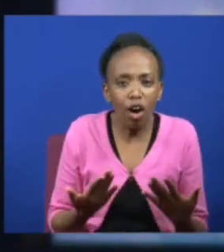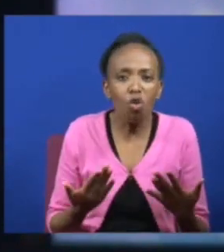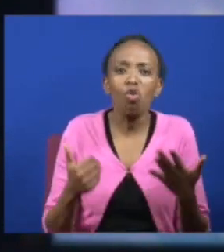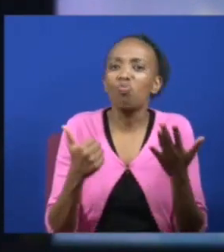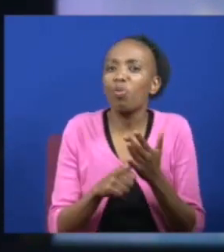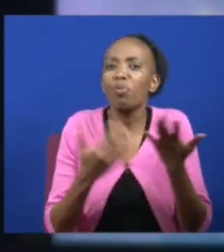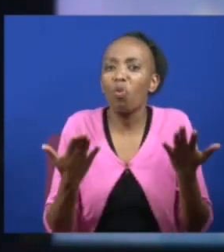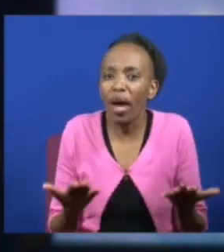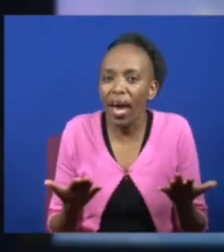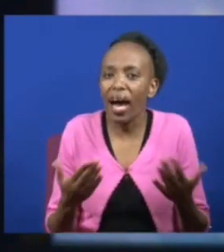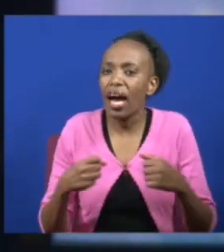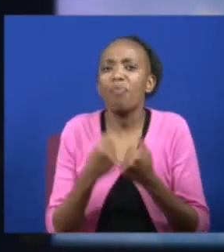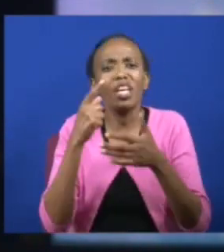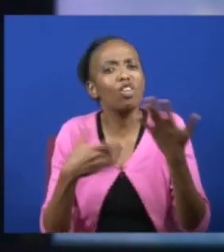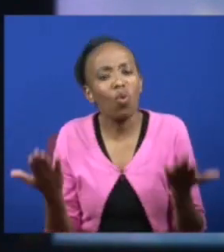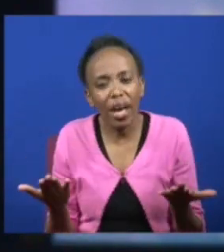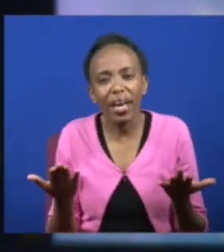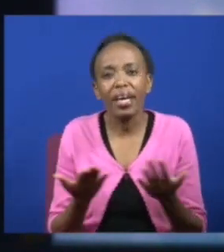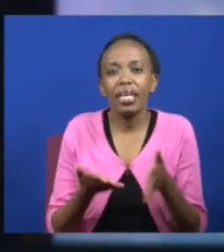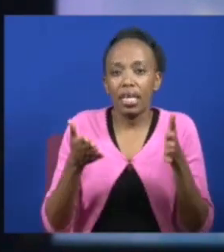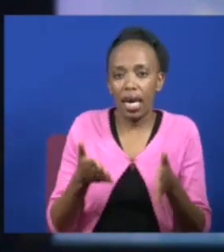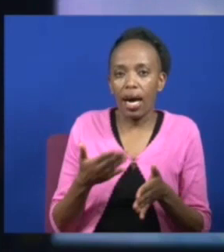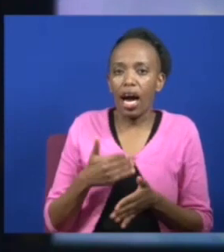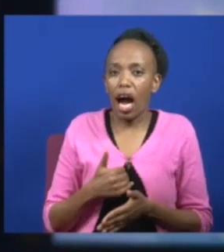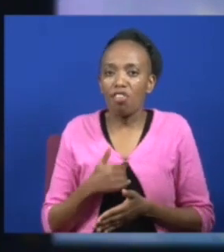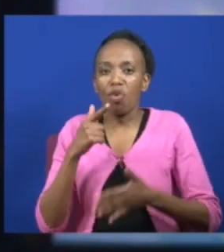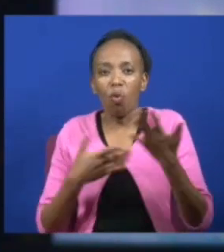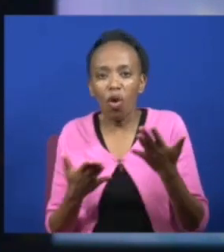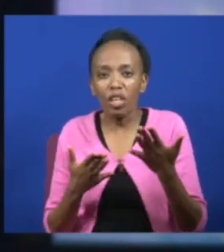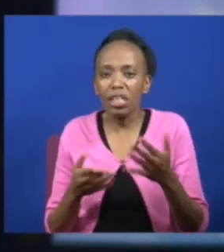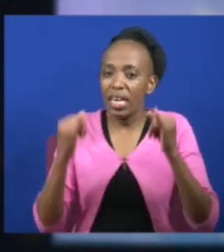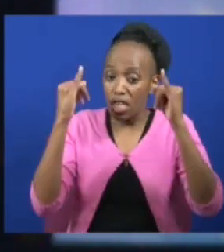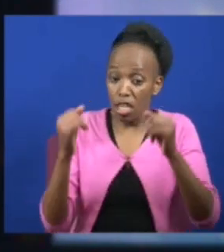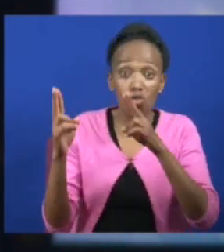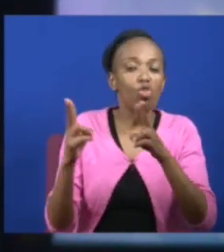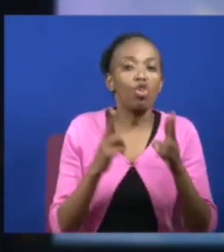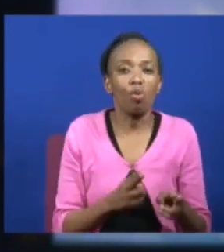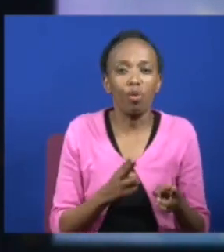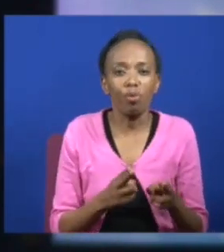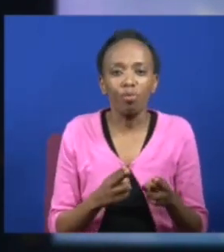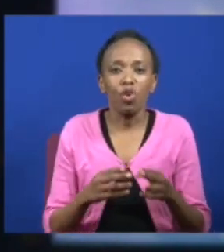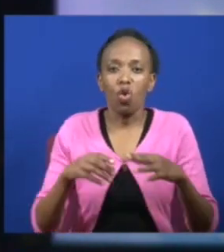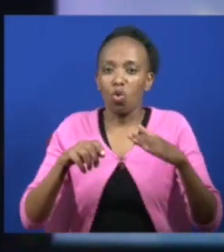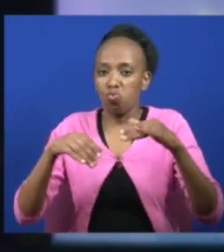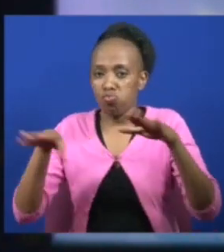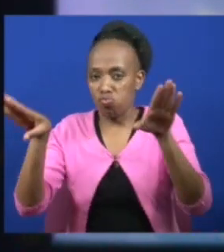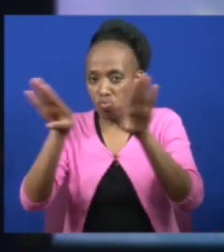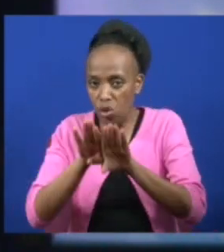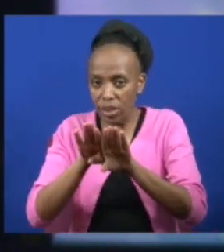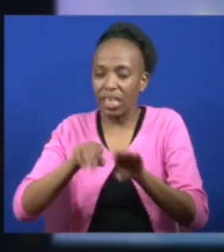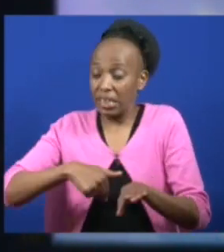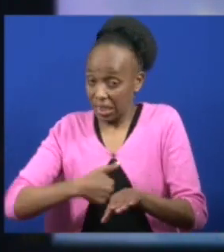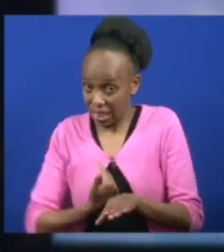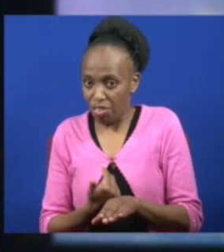is this? Why is it happening? Now we have what people are calling a new normal. Quarantine, self